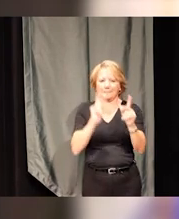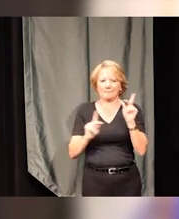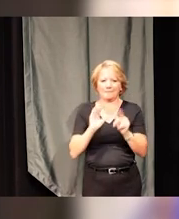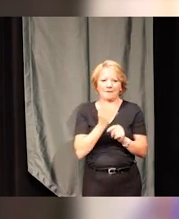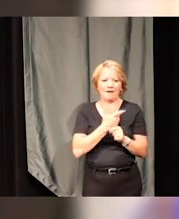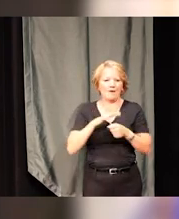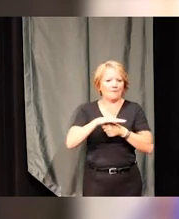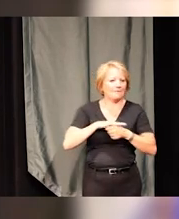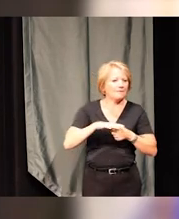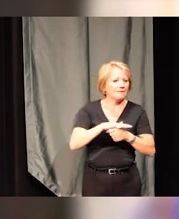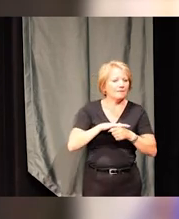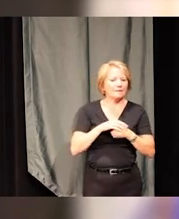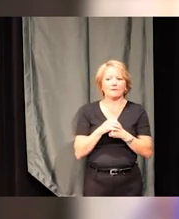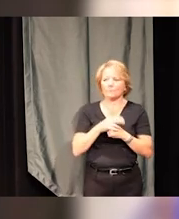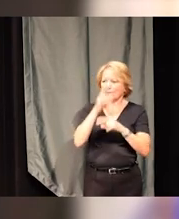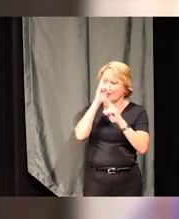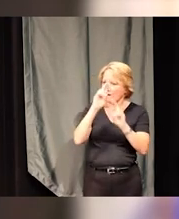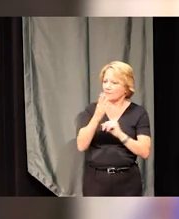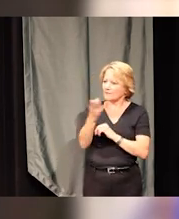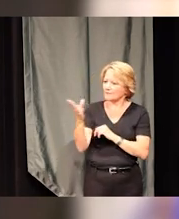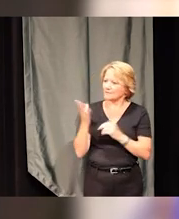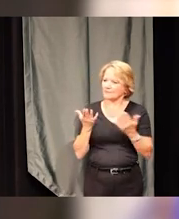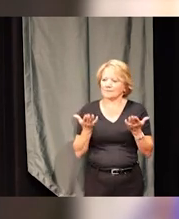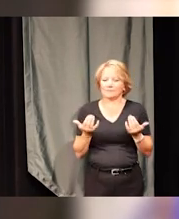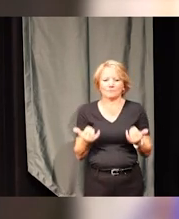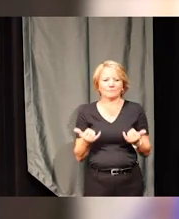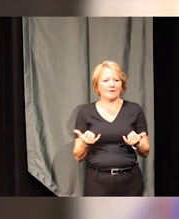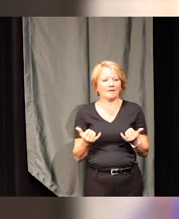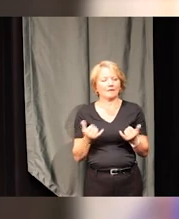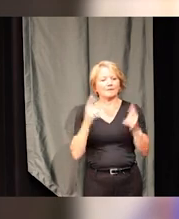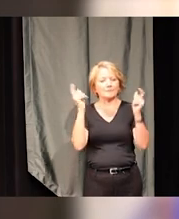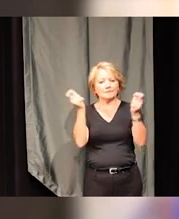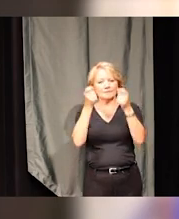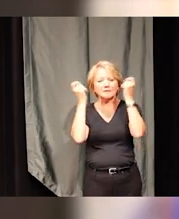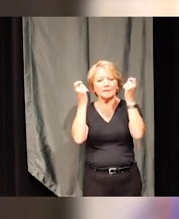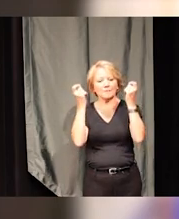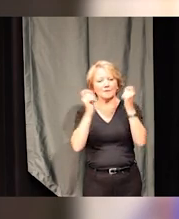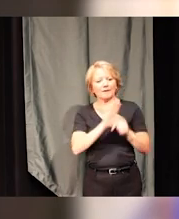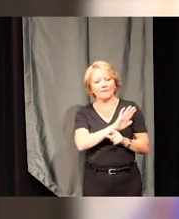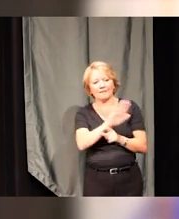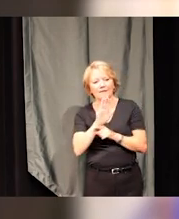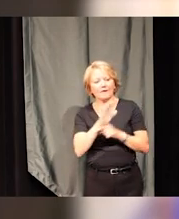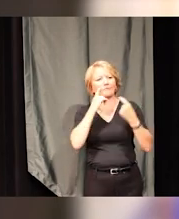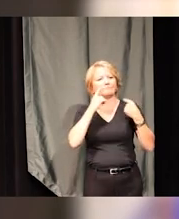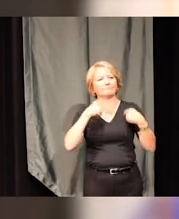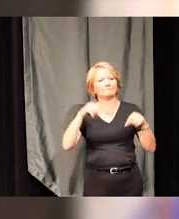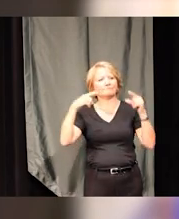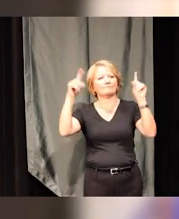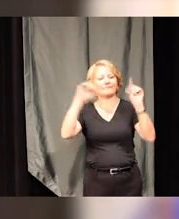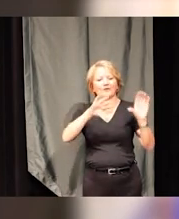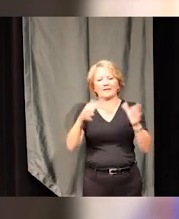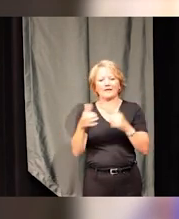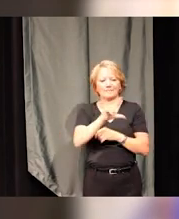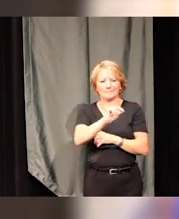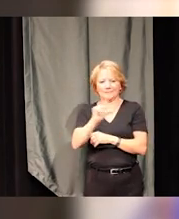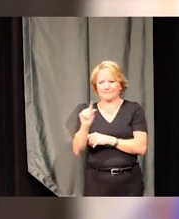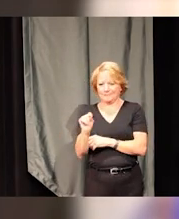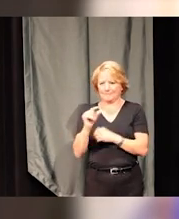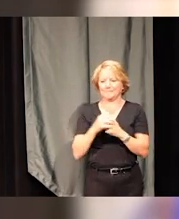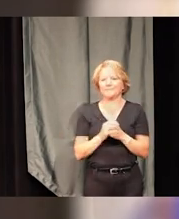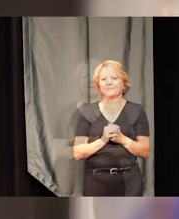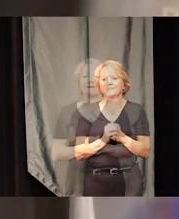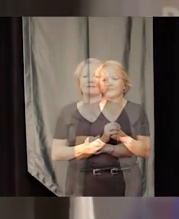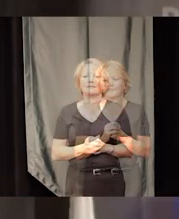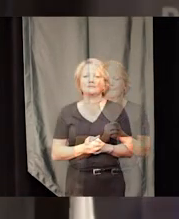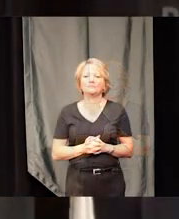region. We are honored to have you here today as we celebrate the accomplishments of the class of